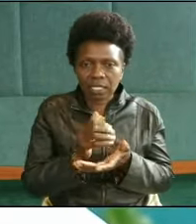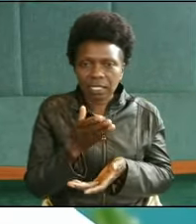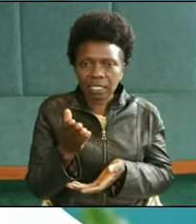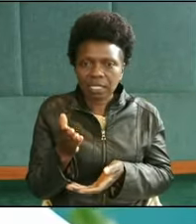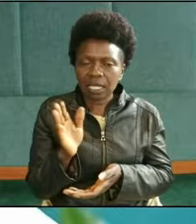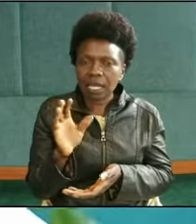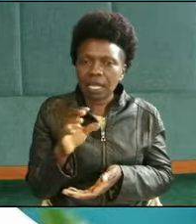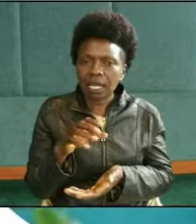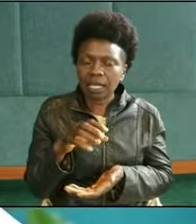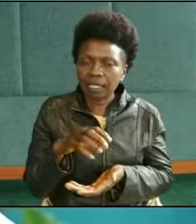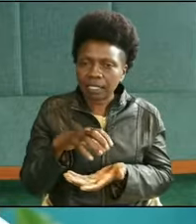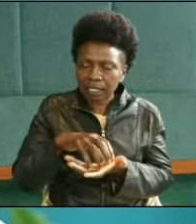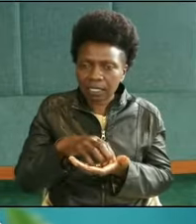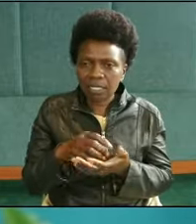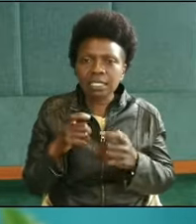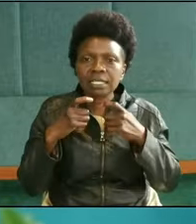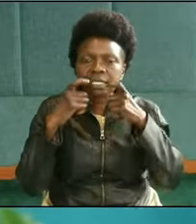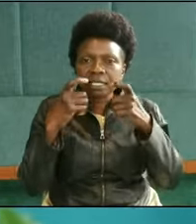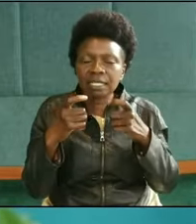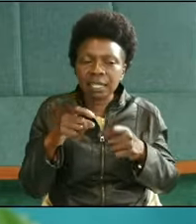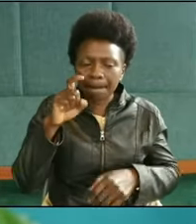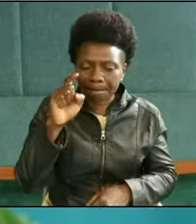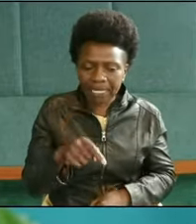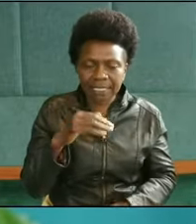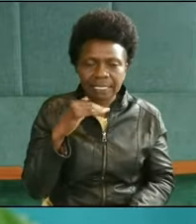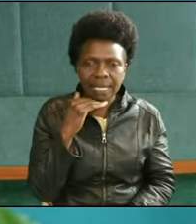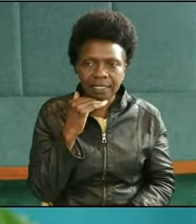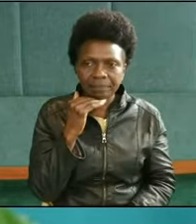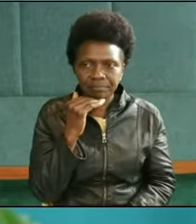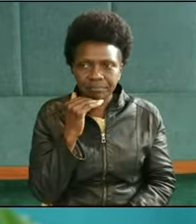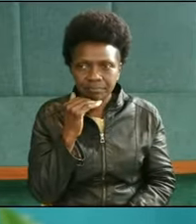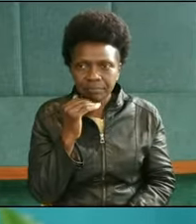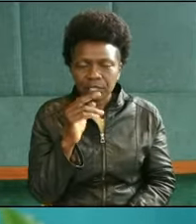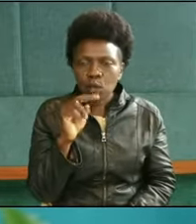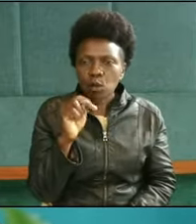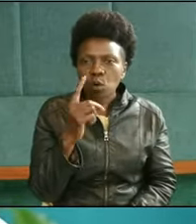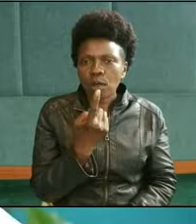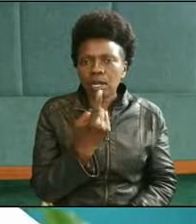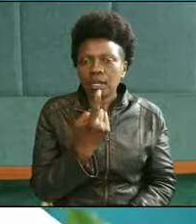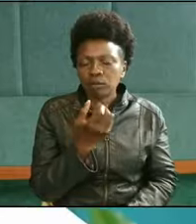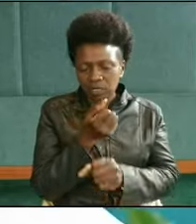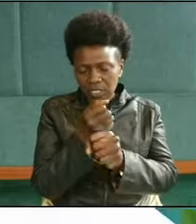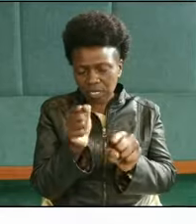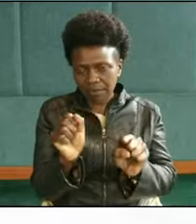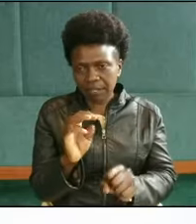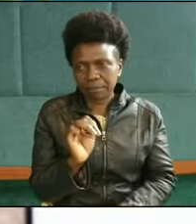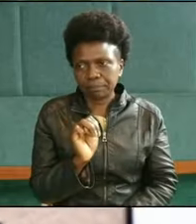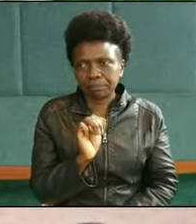their destiny is sealed. They must die. No one will save them from